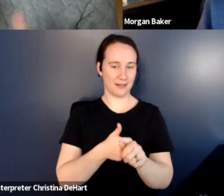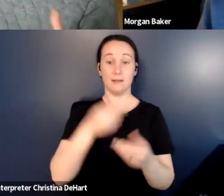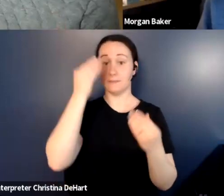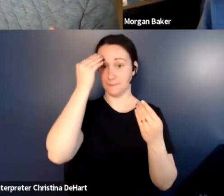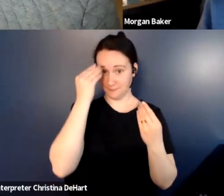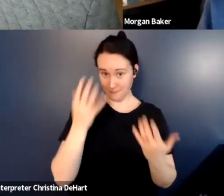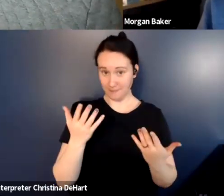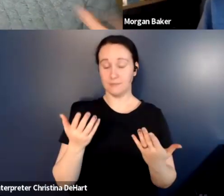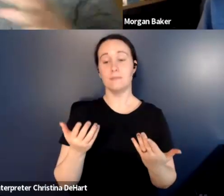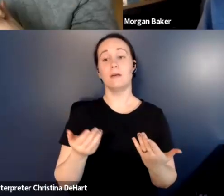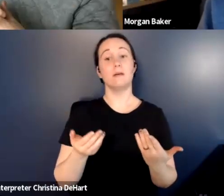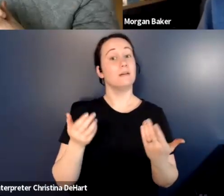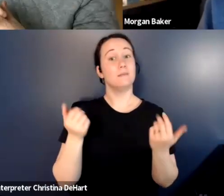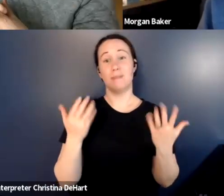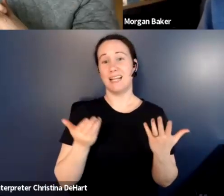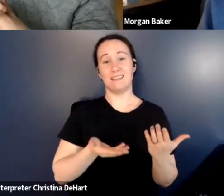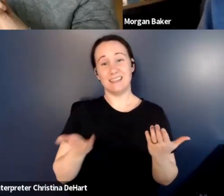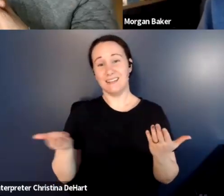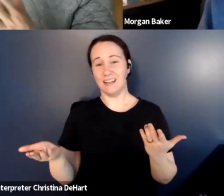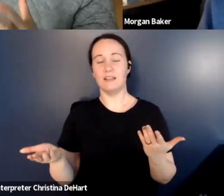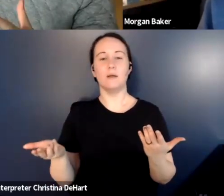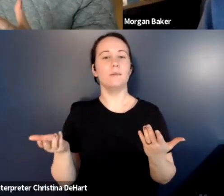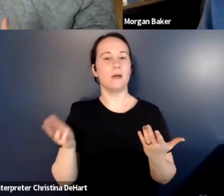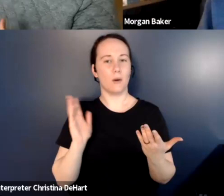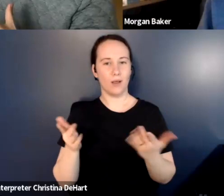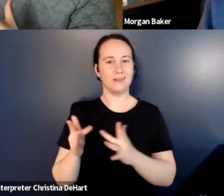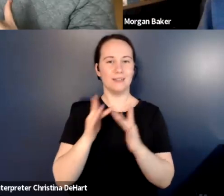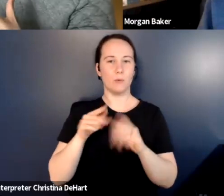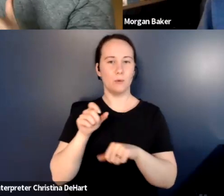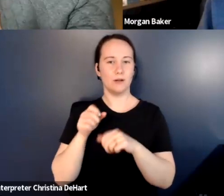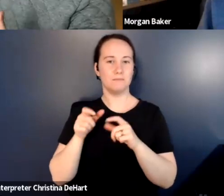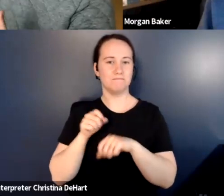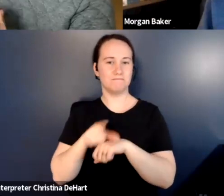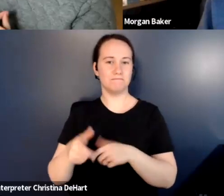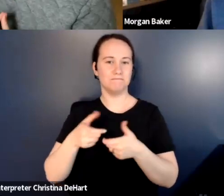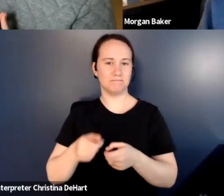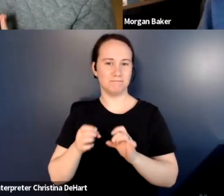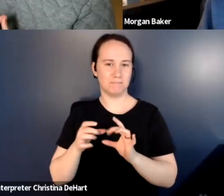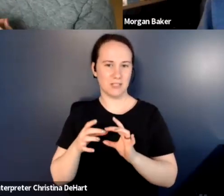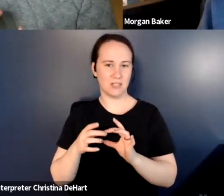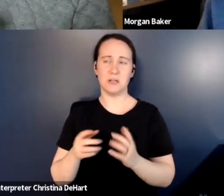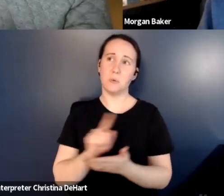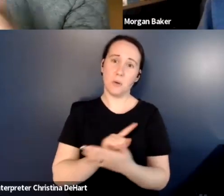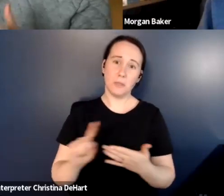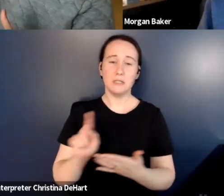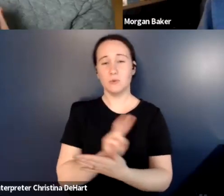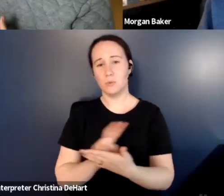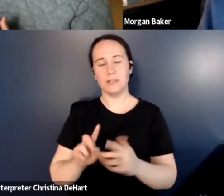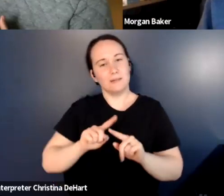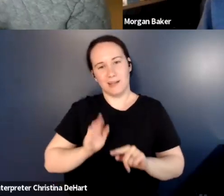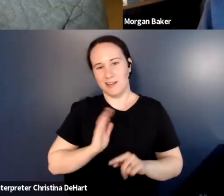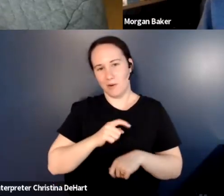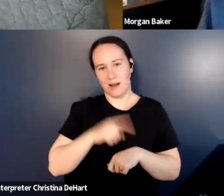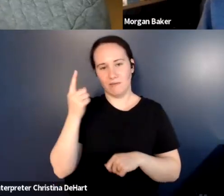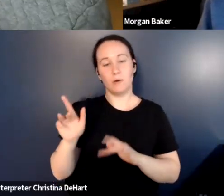of these materials are going to be bundled up into a network message that we'll send out in the next week to potentially 2 weeks, depending on the turnaround time for the recording